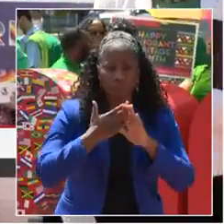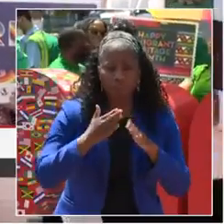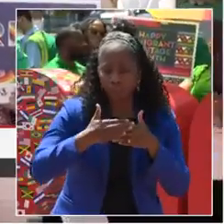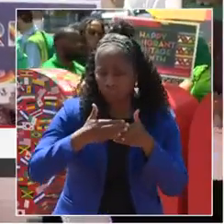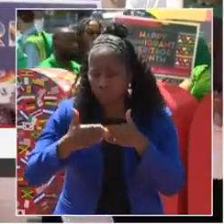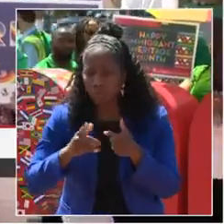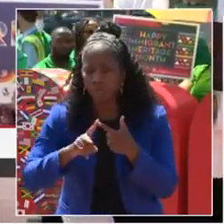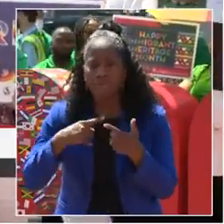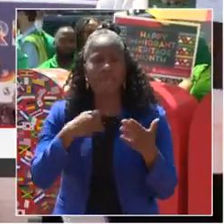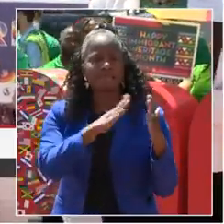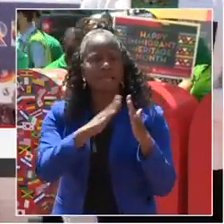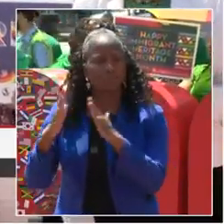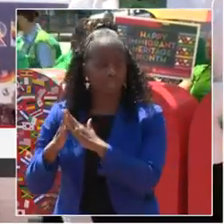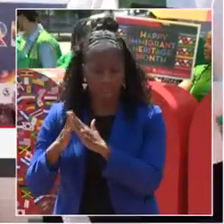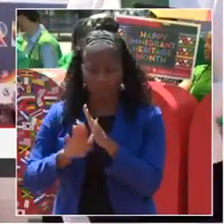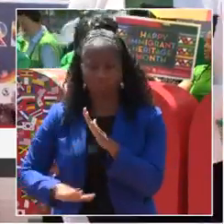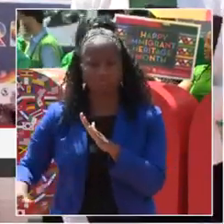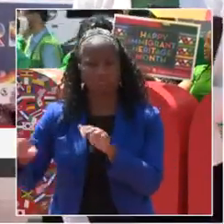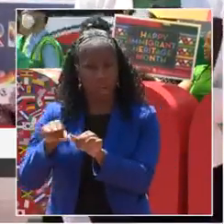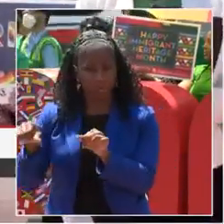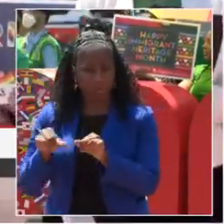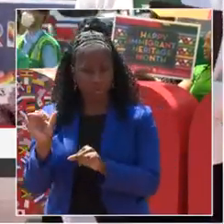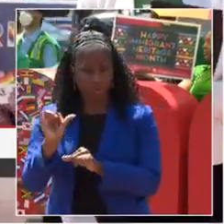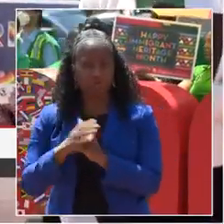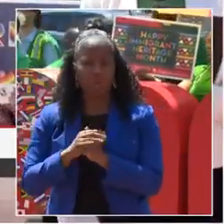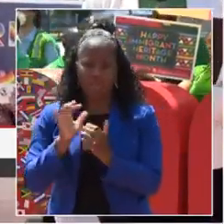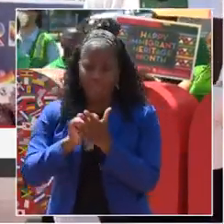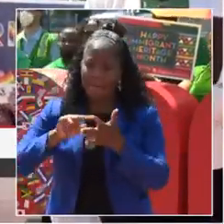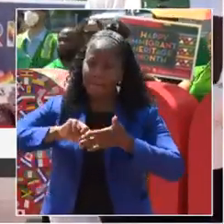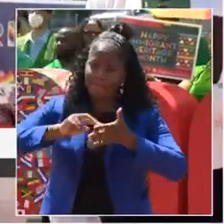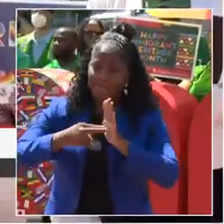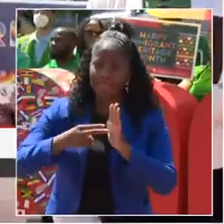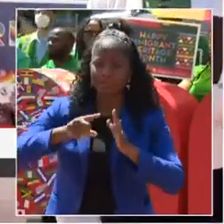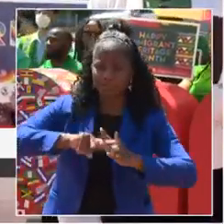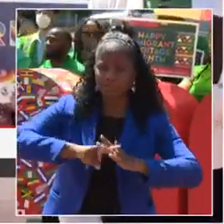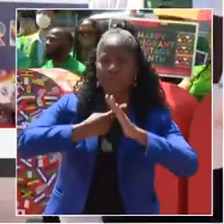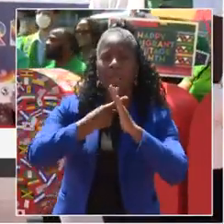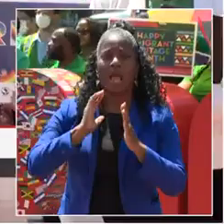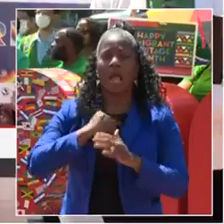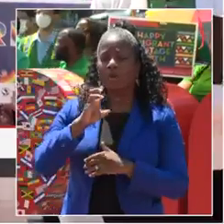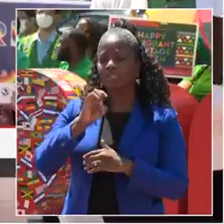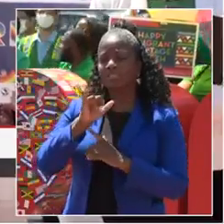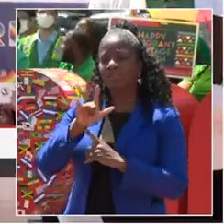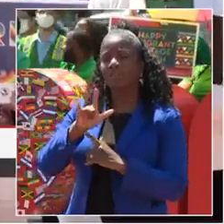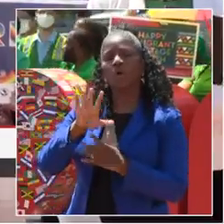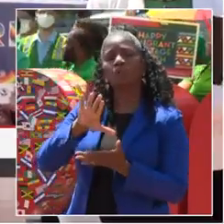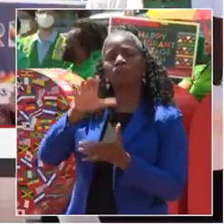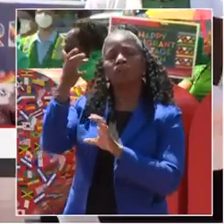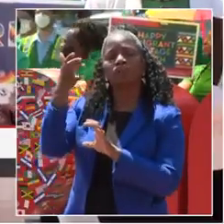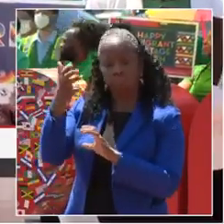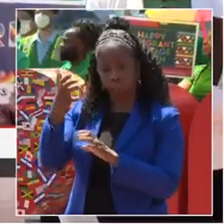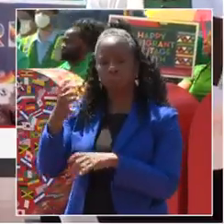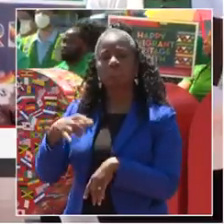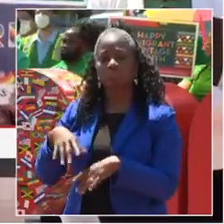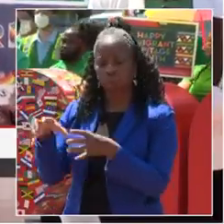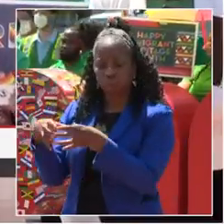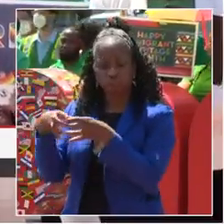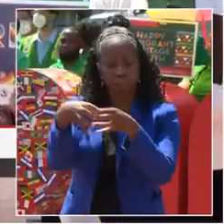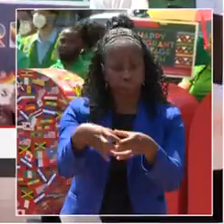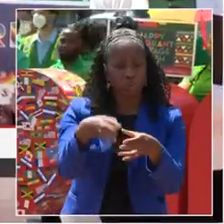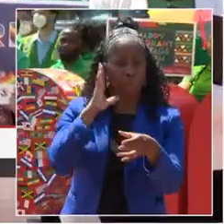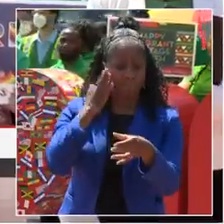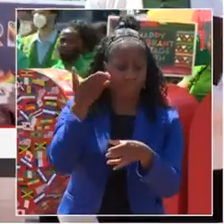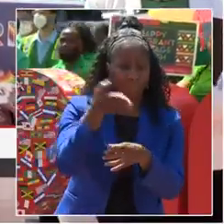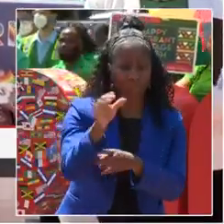our downtown areas, which includes the activation of civil disturbance units platoons. In addition, we are working